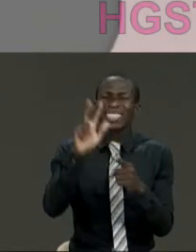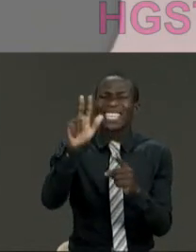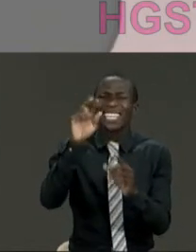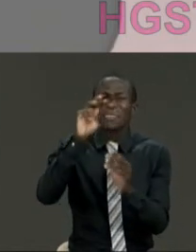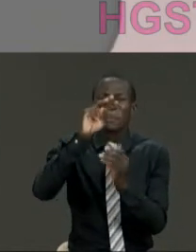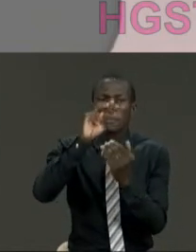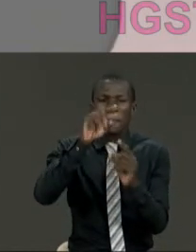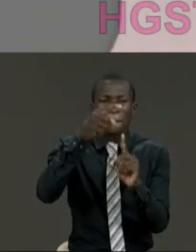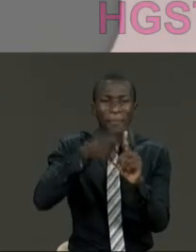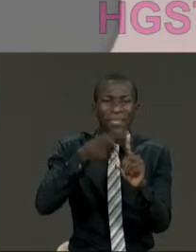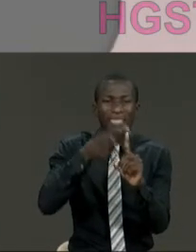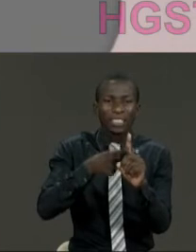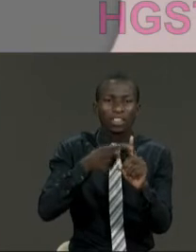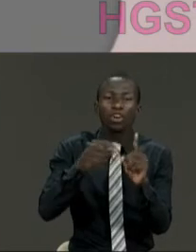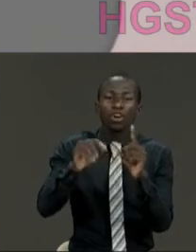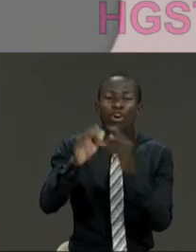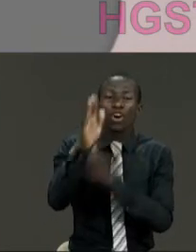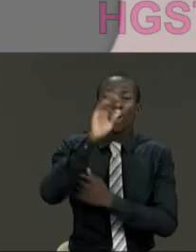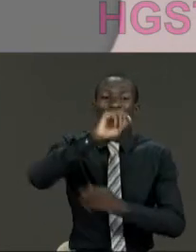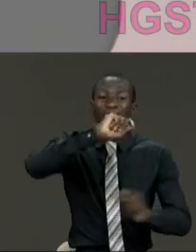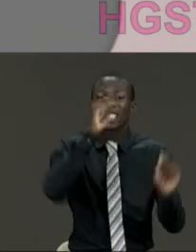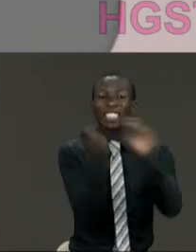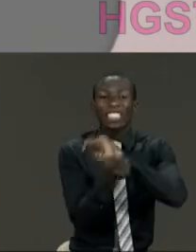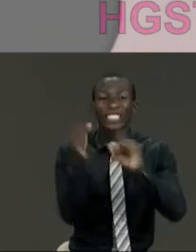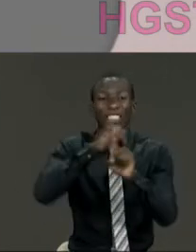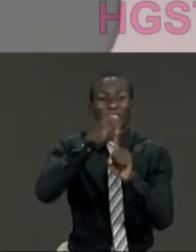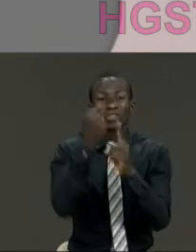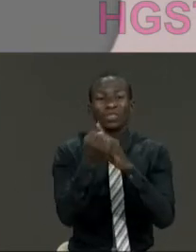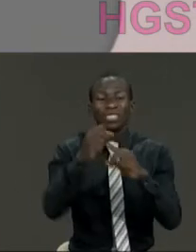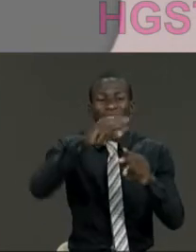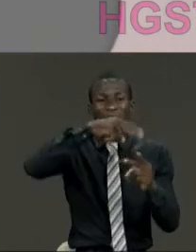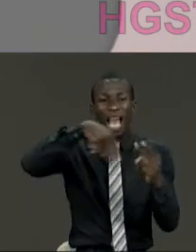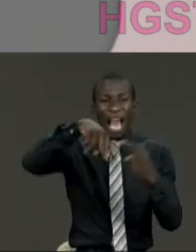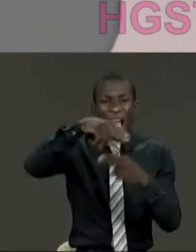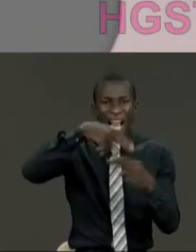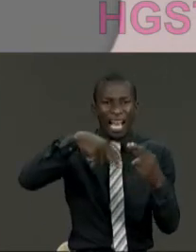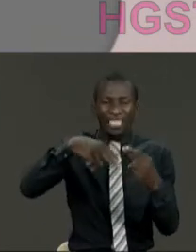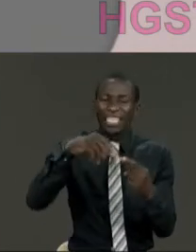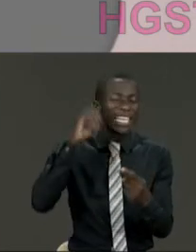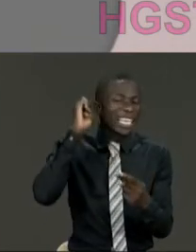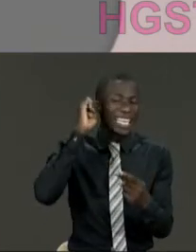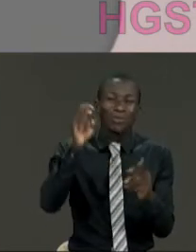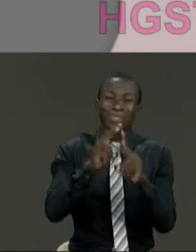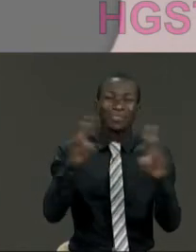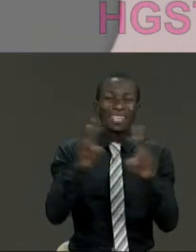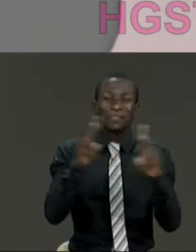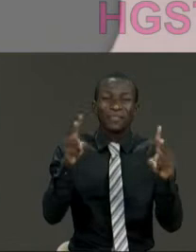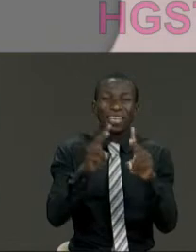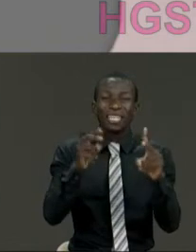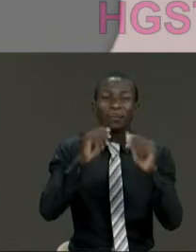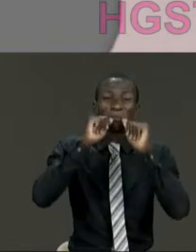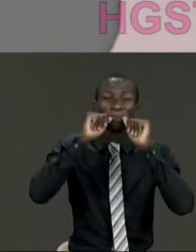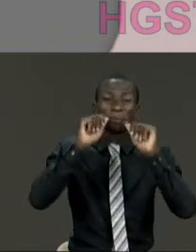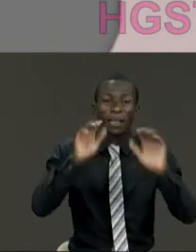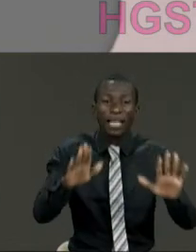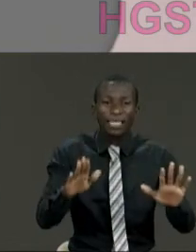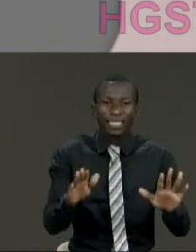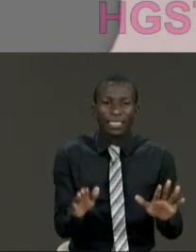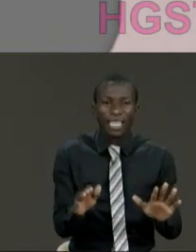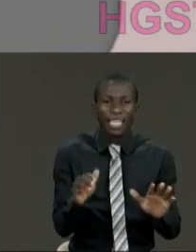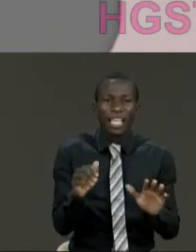around. He was so blessed that they went and tell David that the fortune of this man